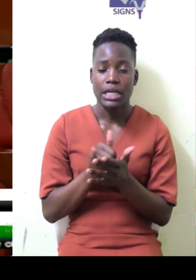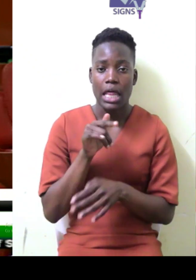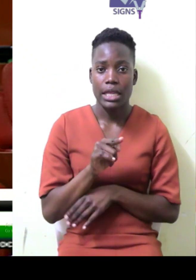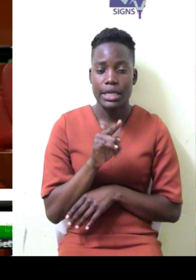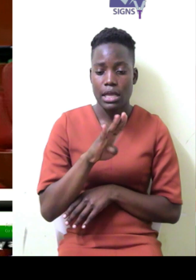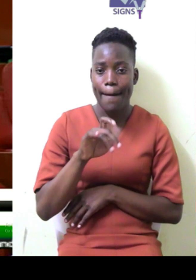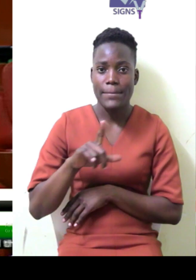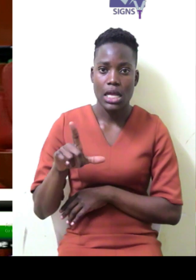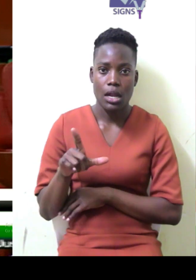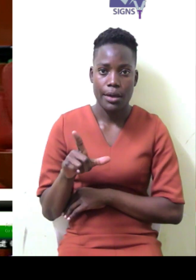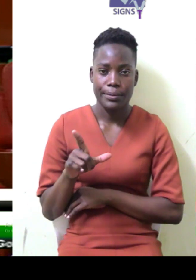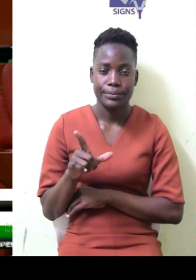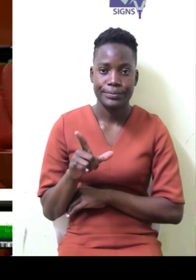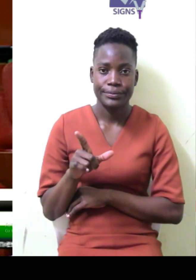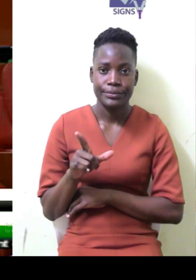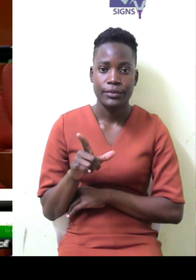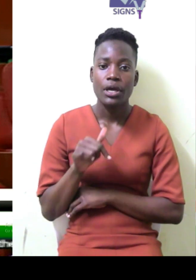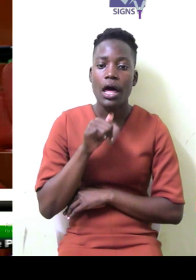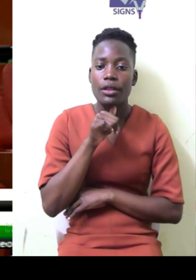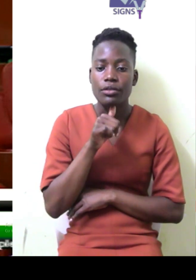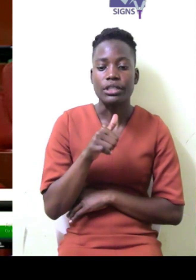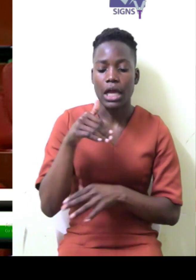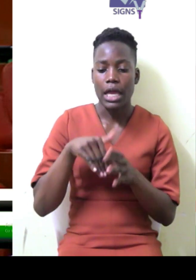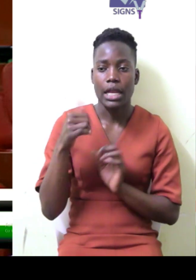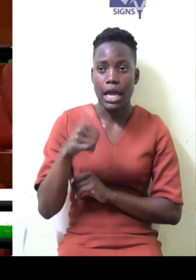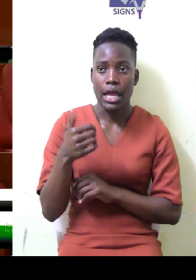bill does not in any way